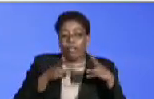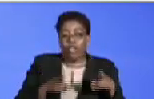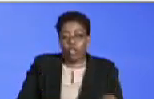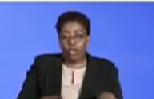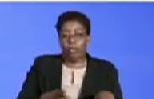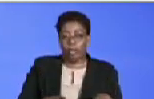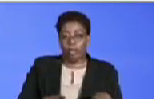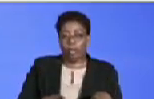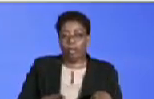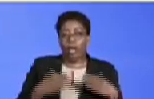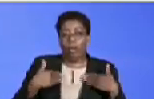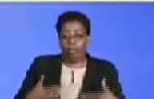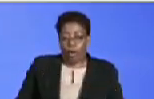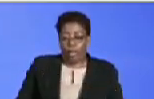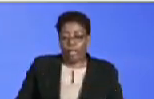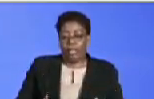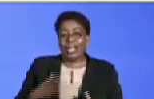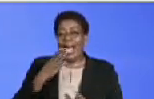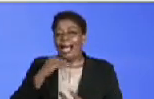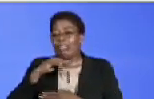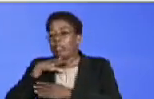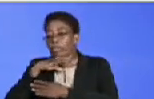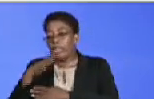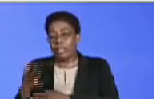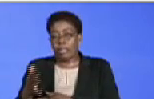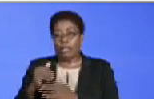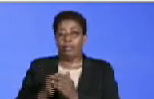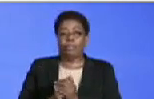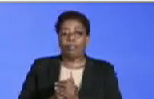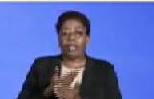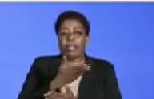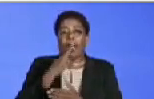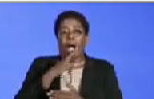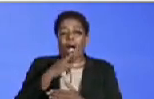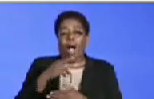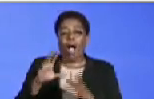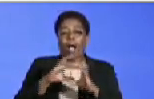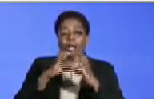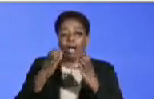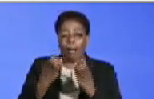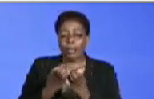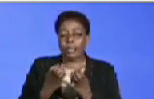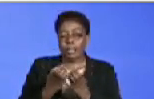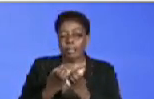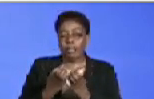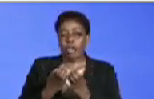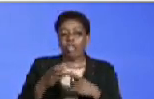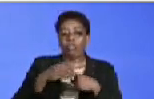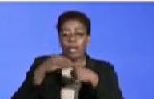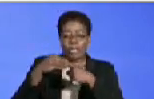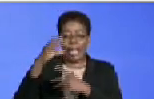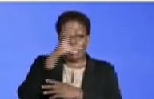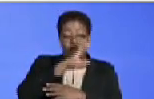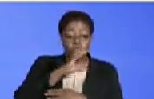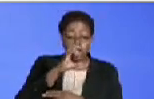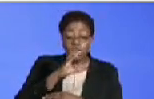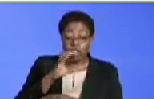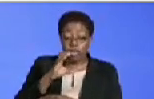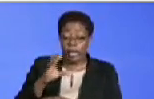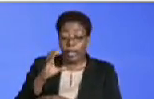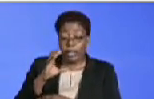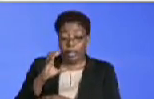debris. There are companies who specialize in the searching for and separating